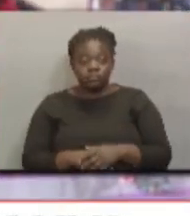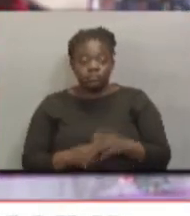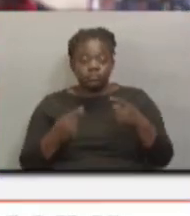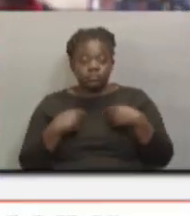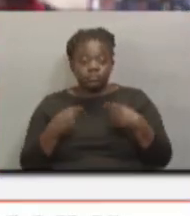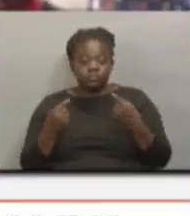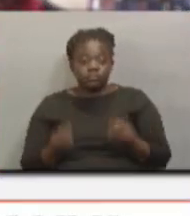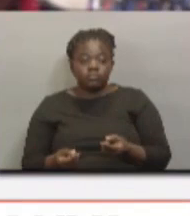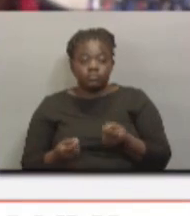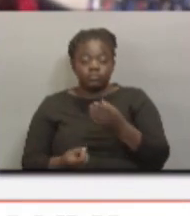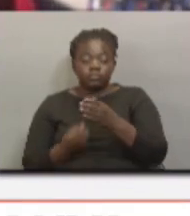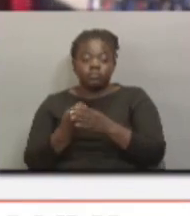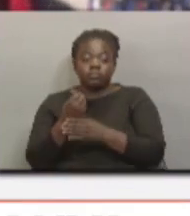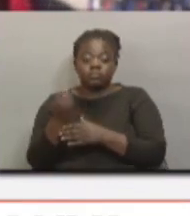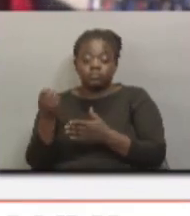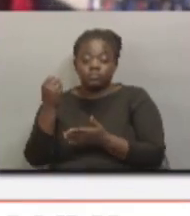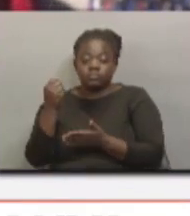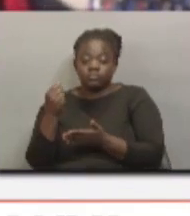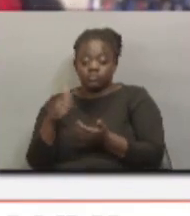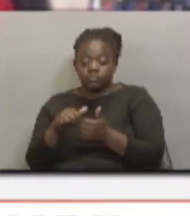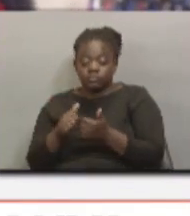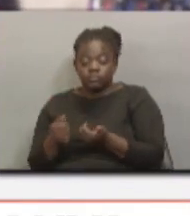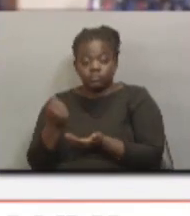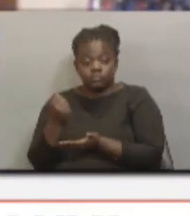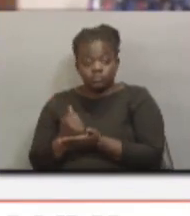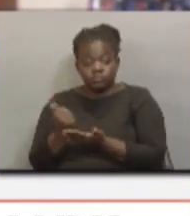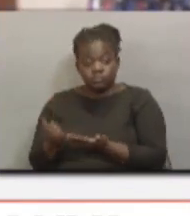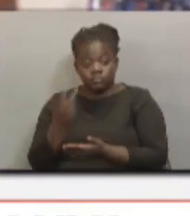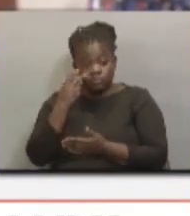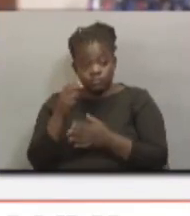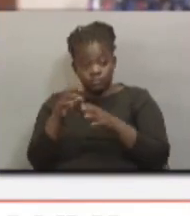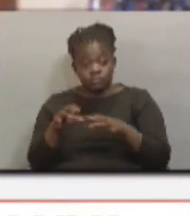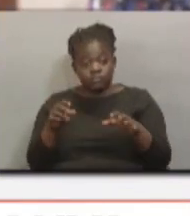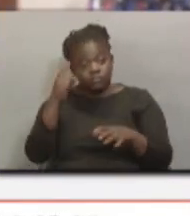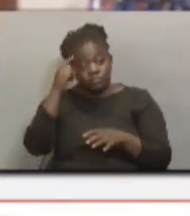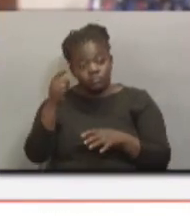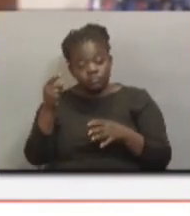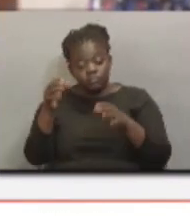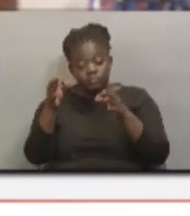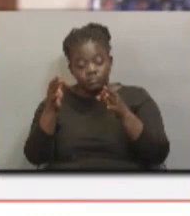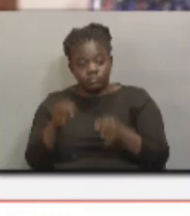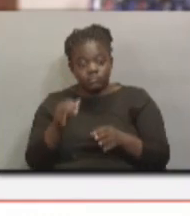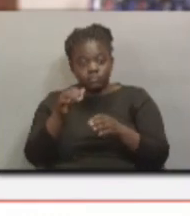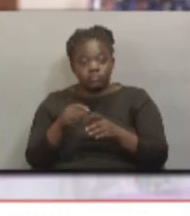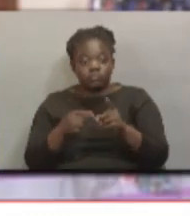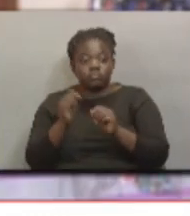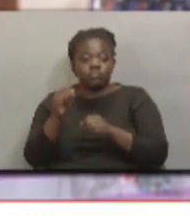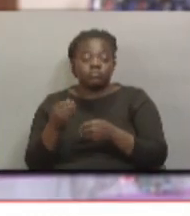grow simsim or ginat because I see there is a market for this thing. Here in Kampala we have to